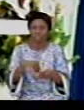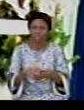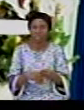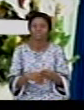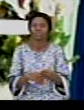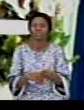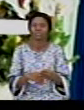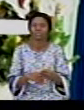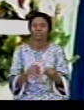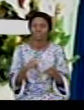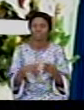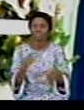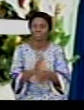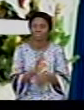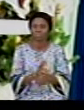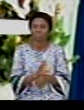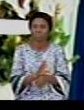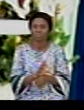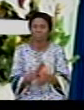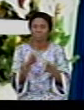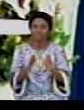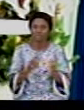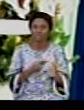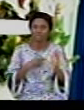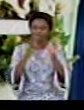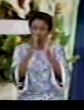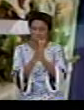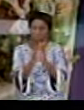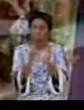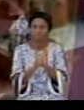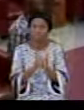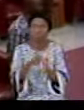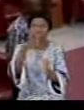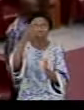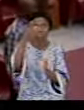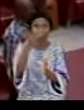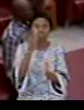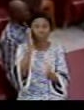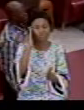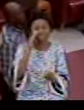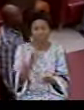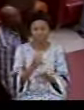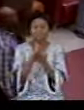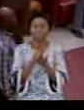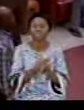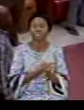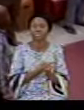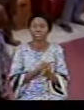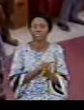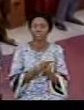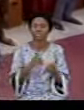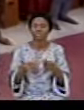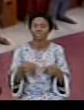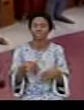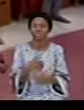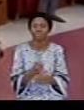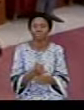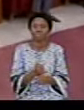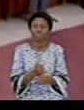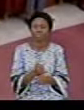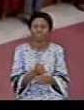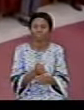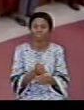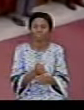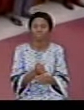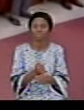not understanding. Let's pray the Lord will help us to make full